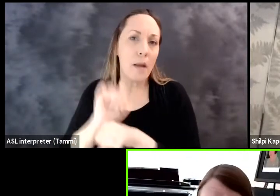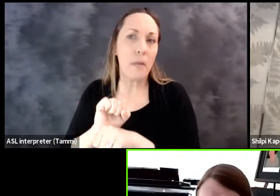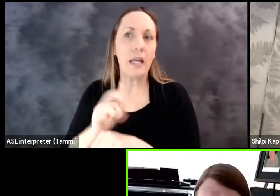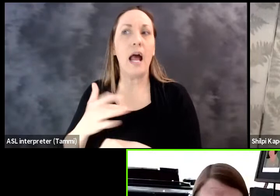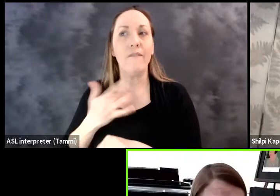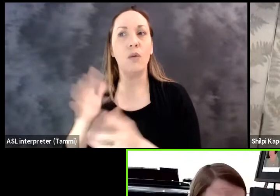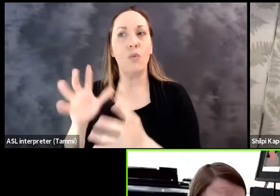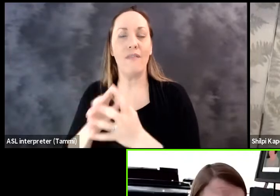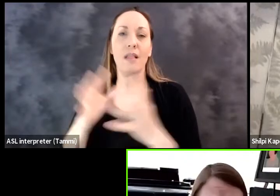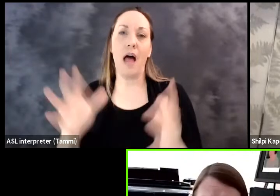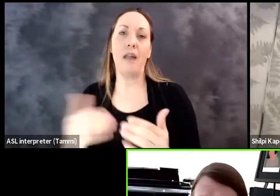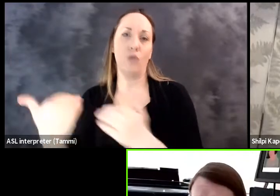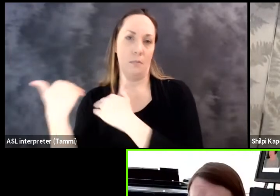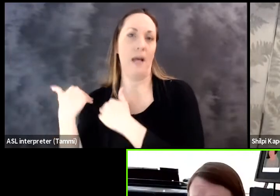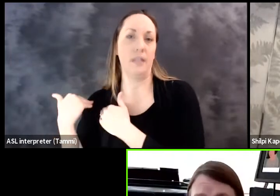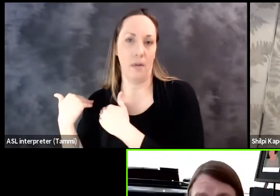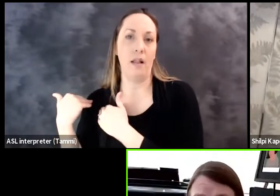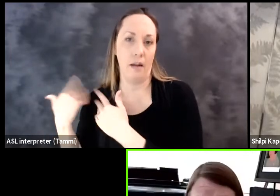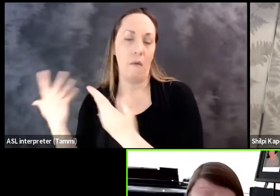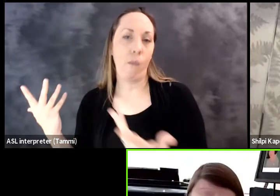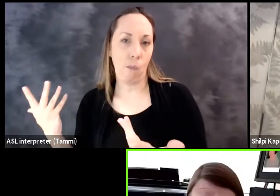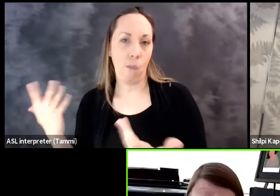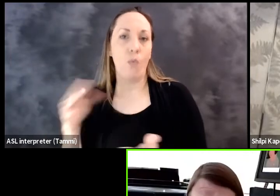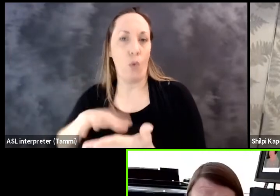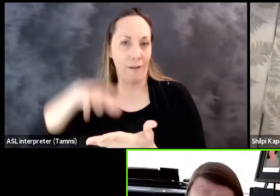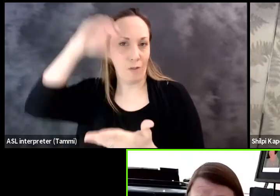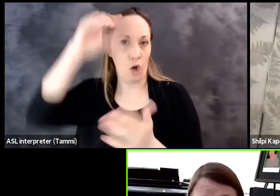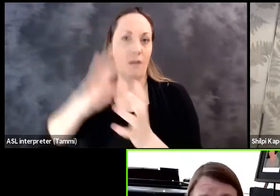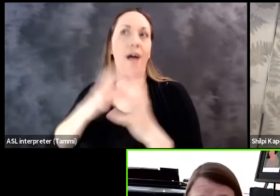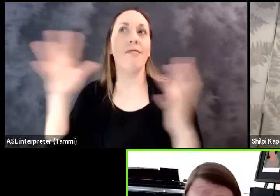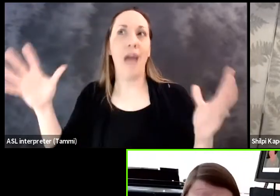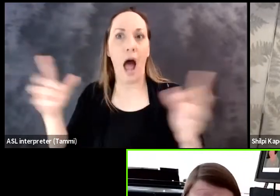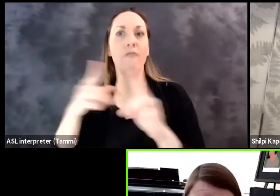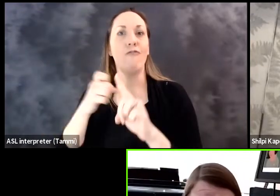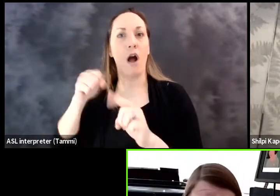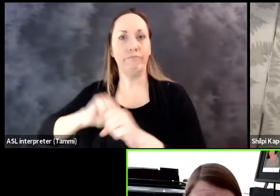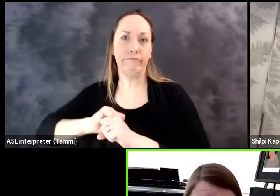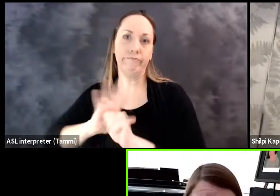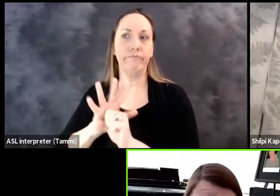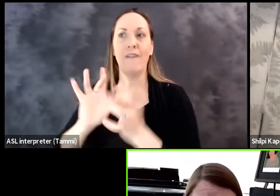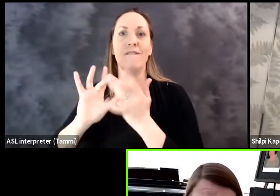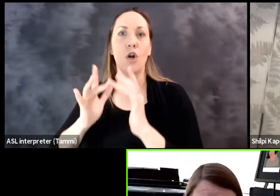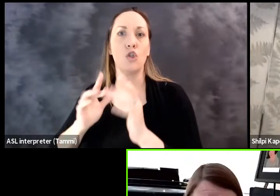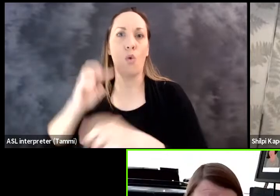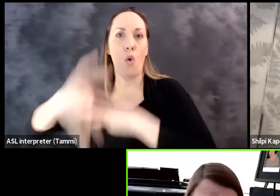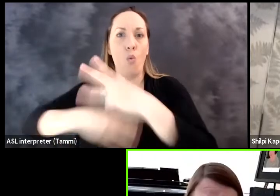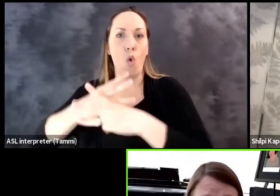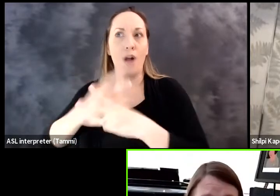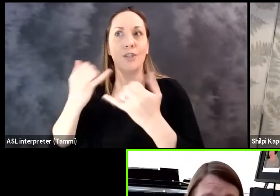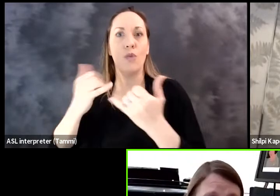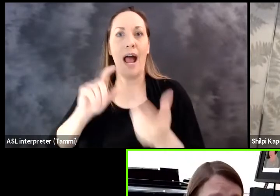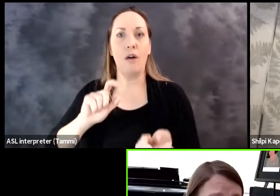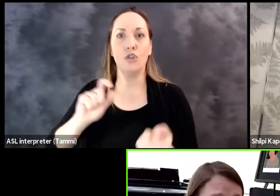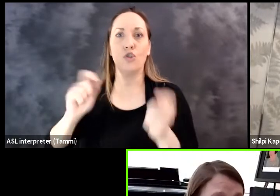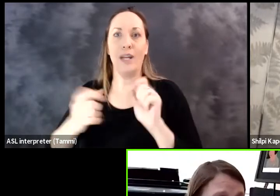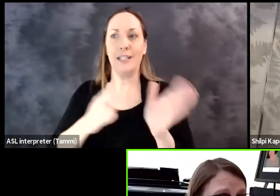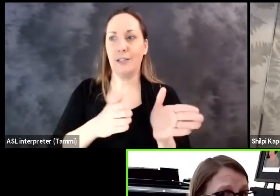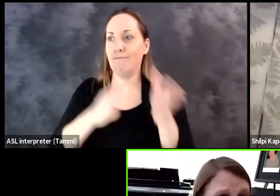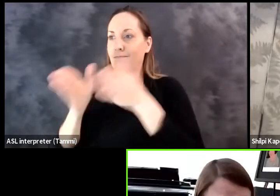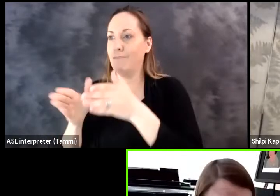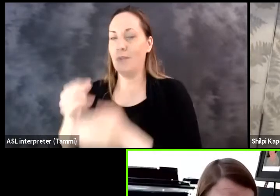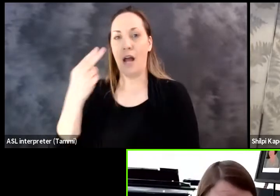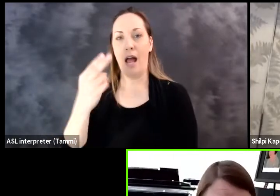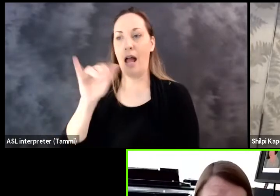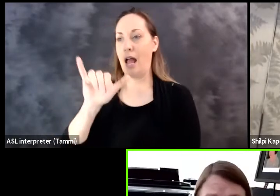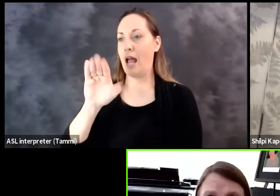of responsibility. We've learned a lot from the virtual world. We've now got to transition to a hybrid and a